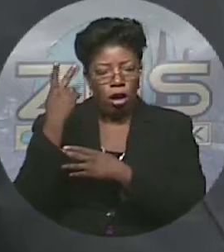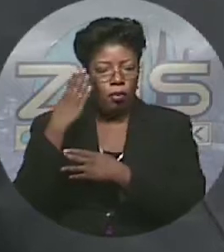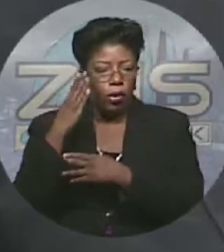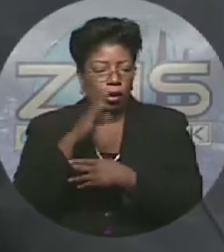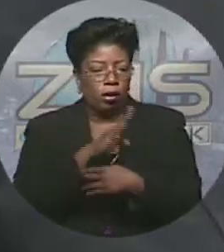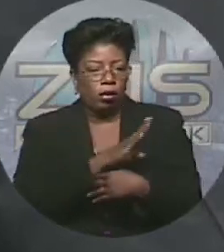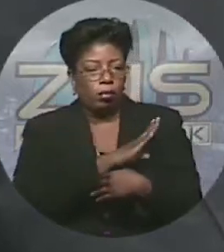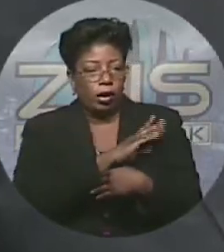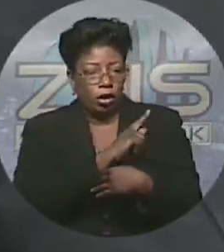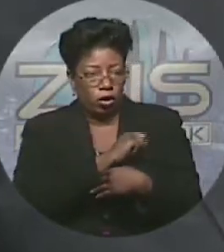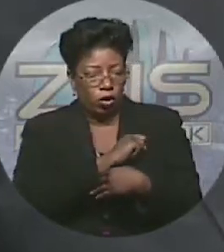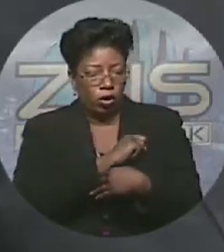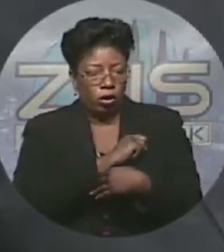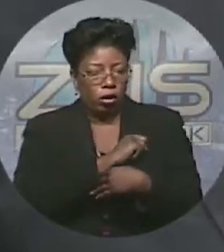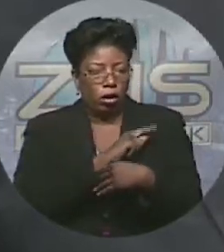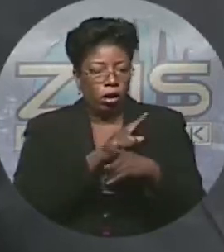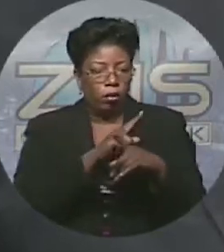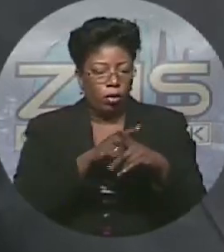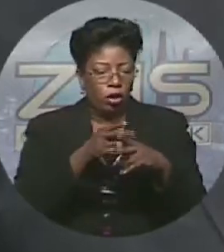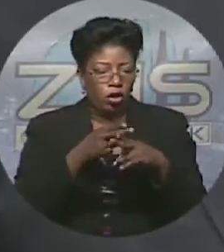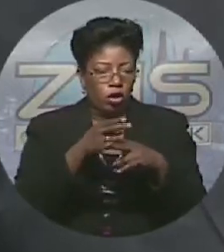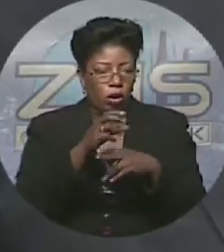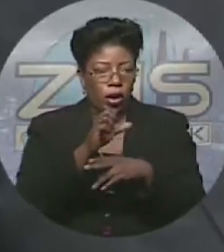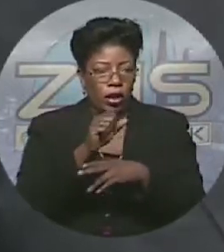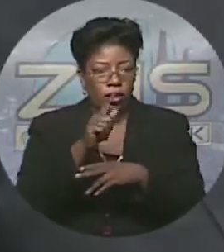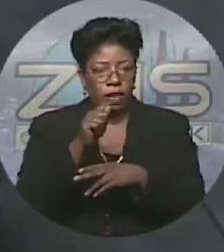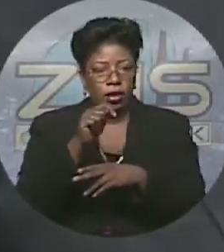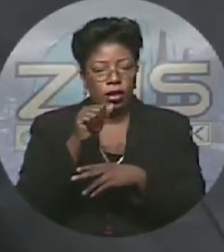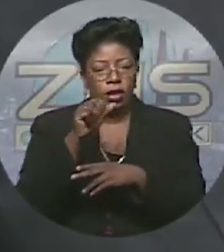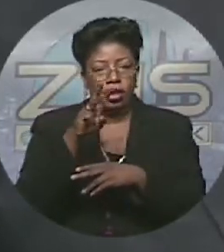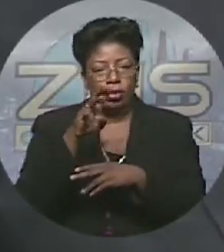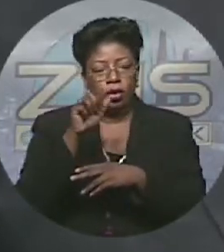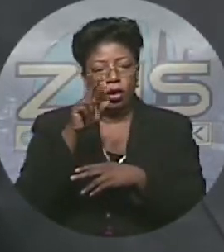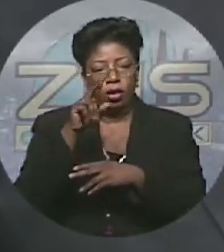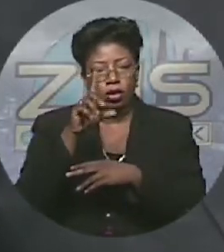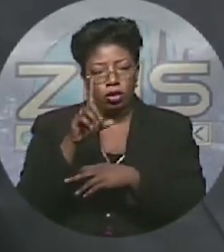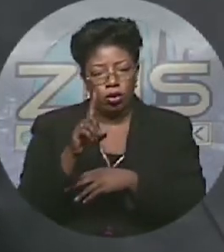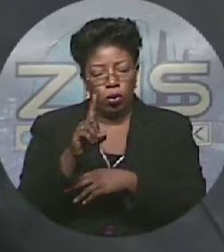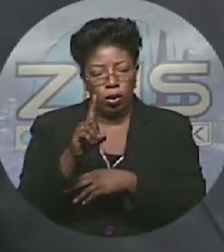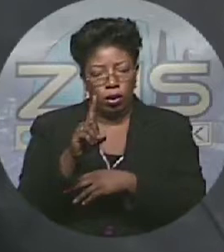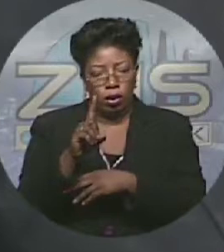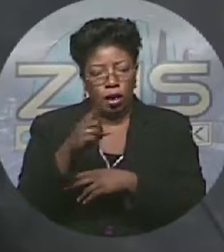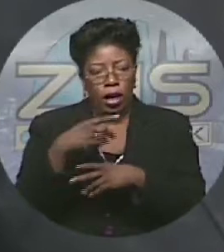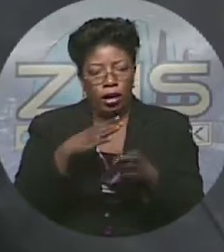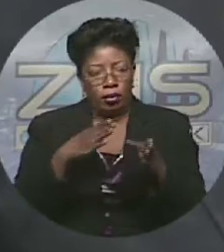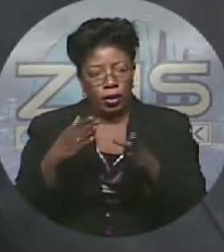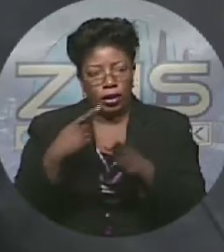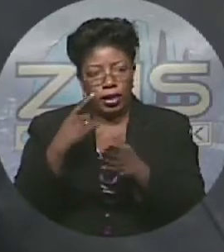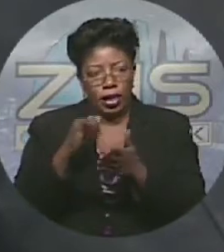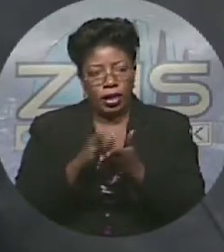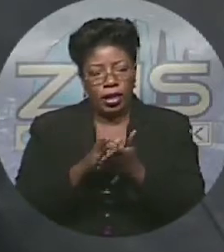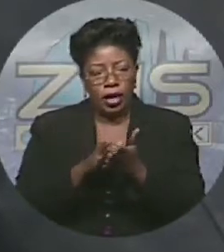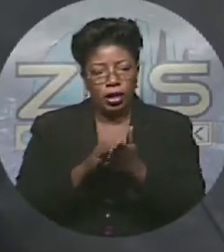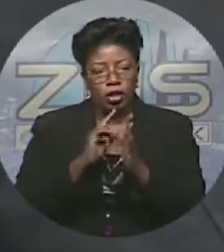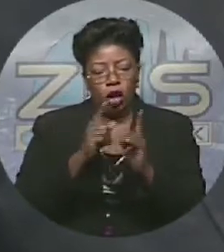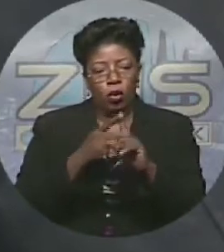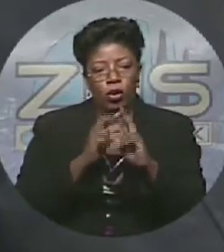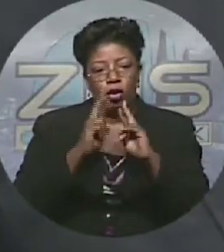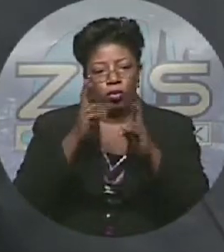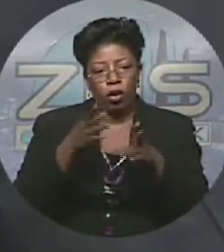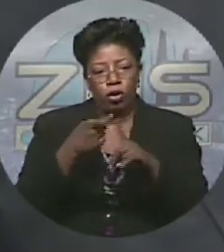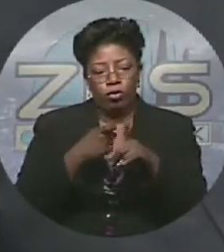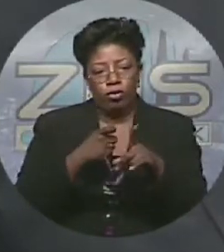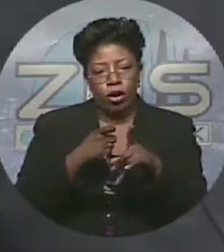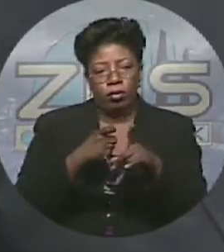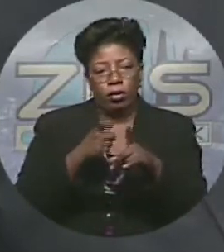shop steward made independent plans. Fitzgerald says Lightborn spoke with a reporter from Cable 12.